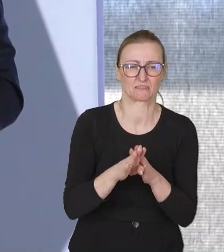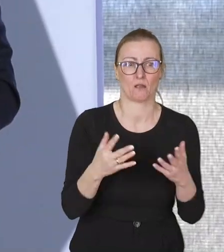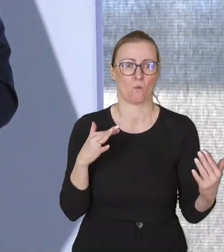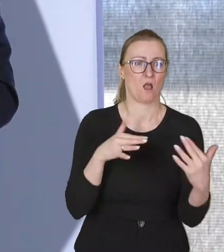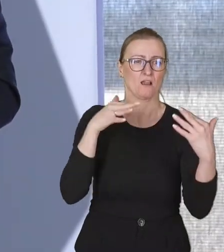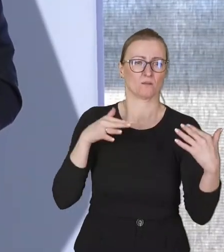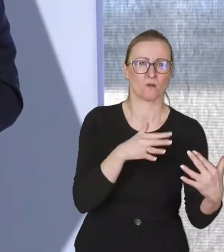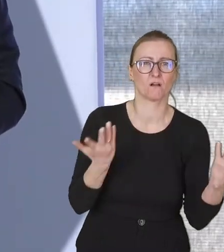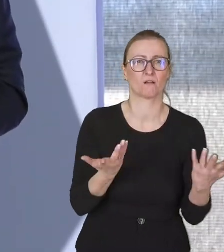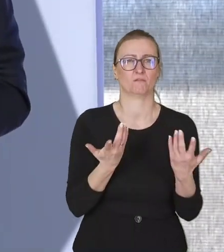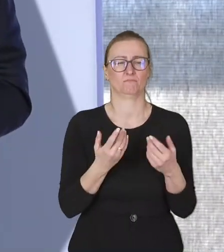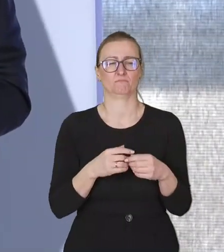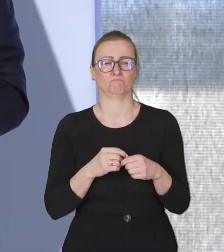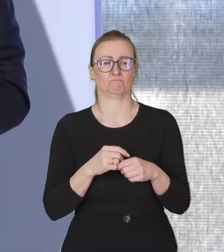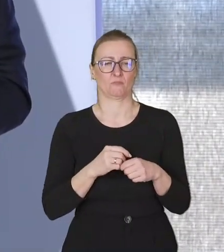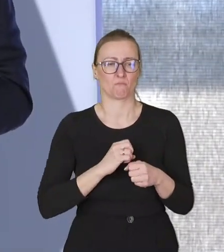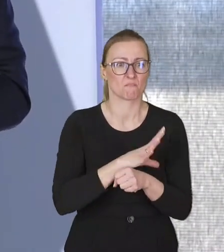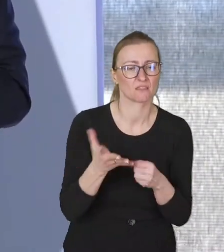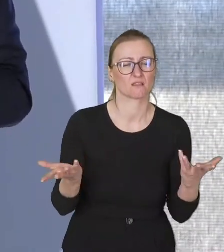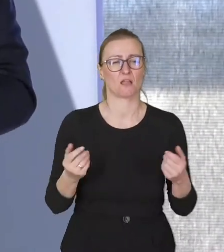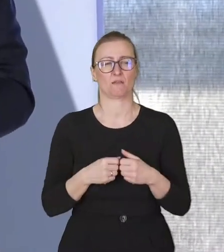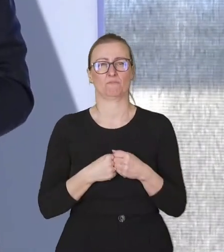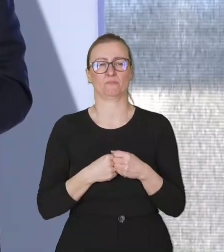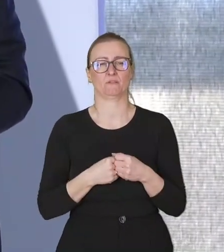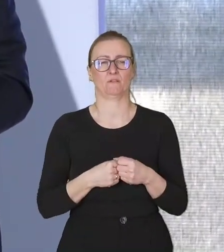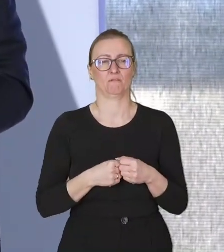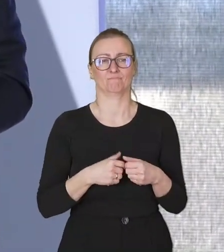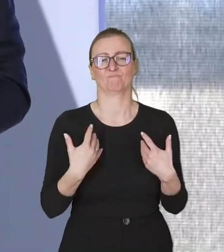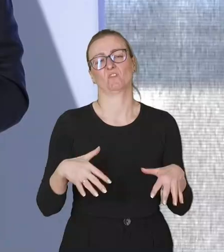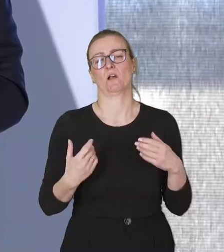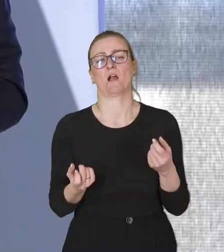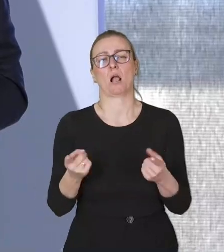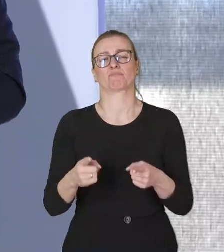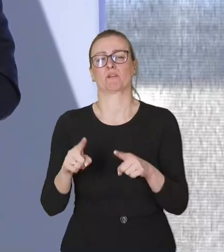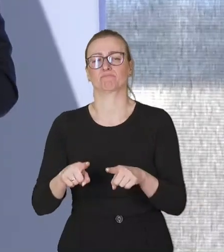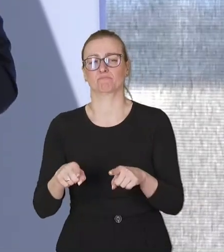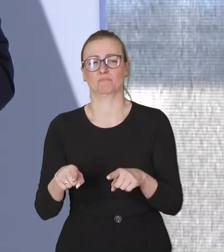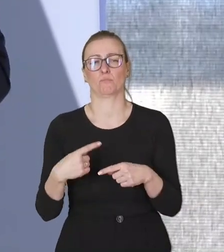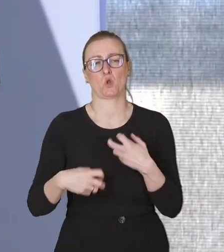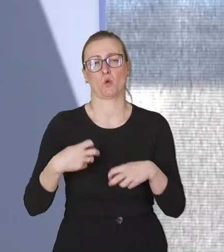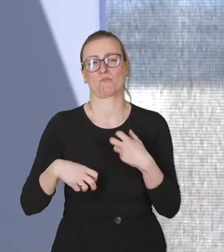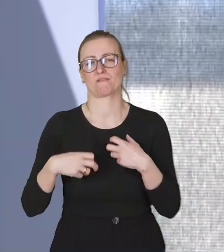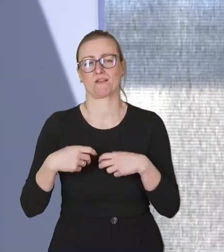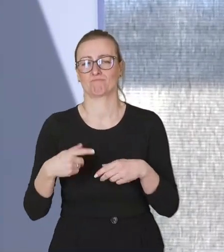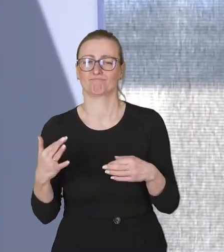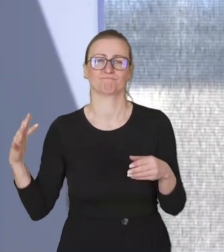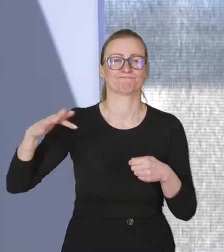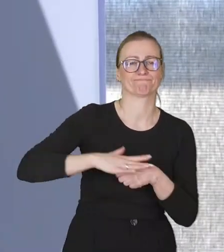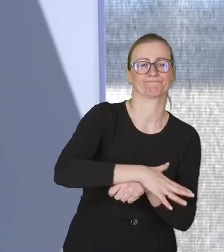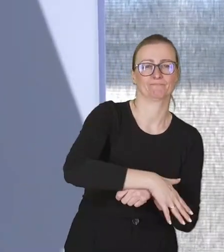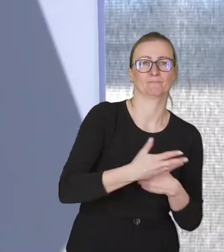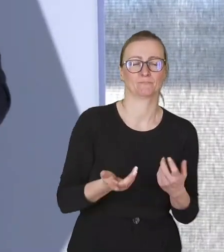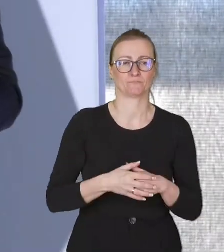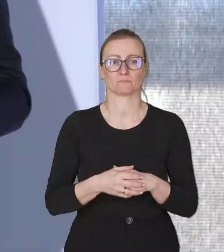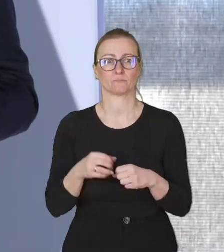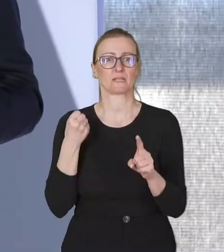they definitely influenced the way how the cohesion policy is perceived and how other policies, not